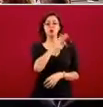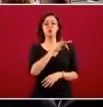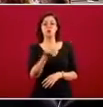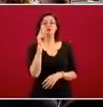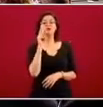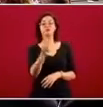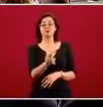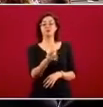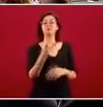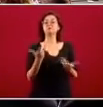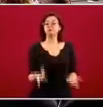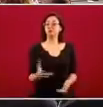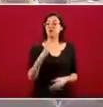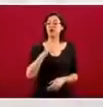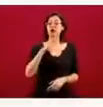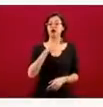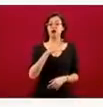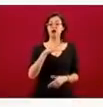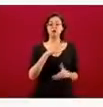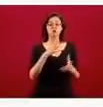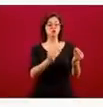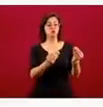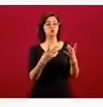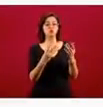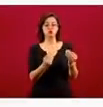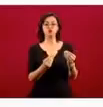circumstances. As you can see,